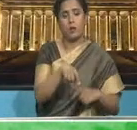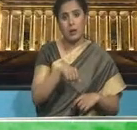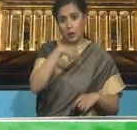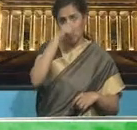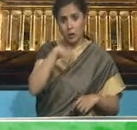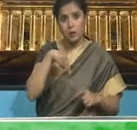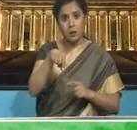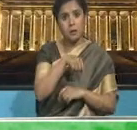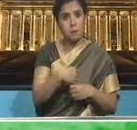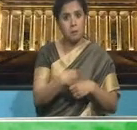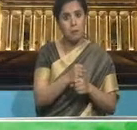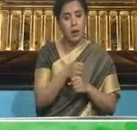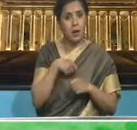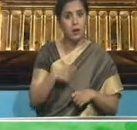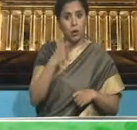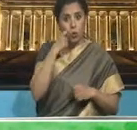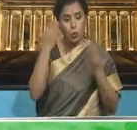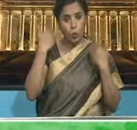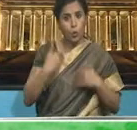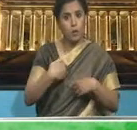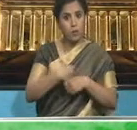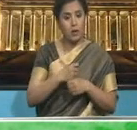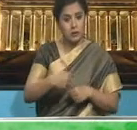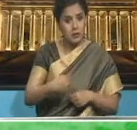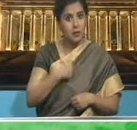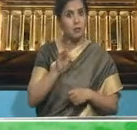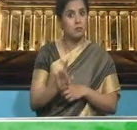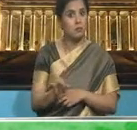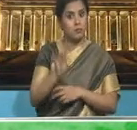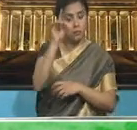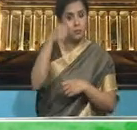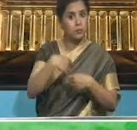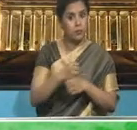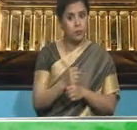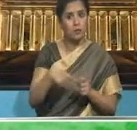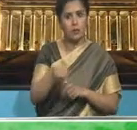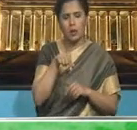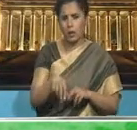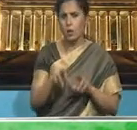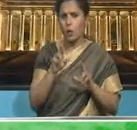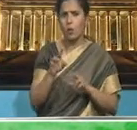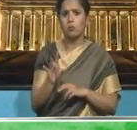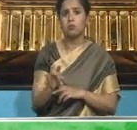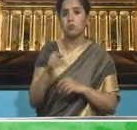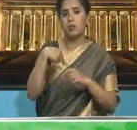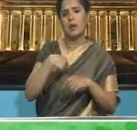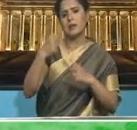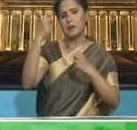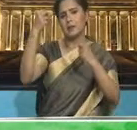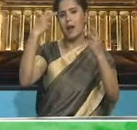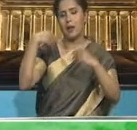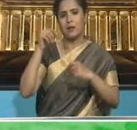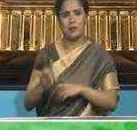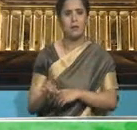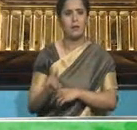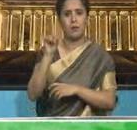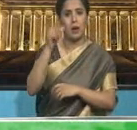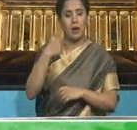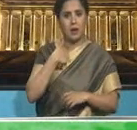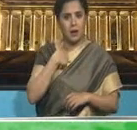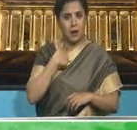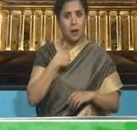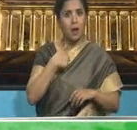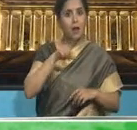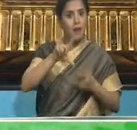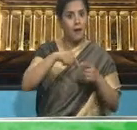India's maiden human space flight. Yet, even as we reach out to the stars, we keep our feet on